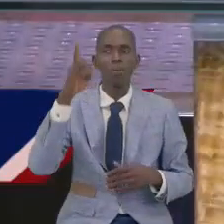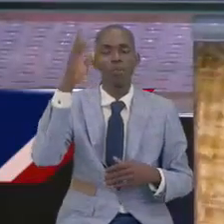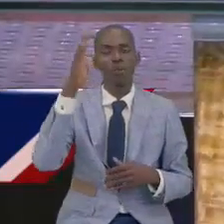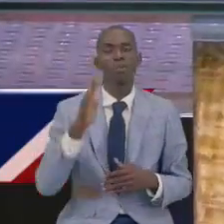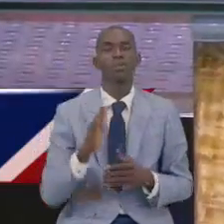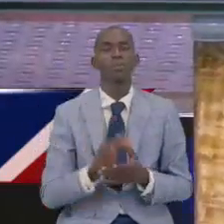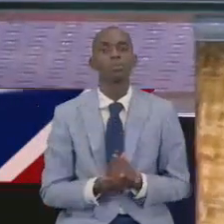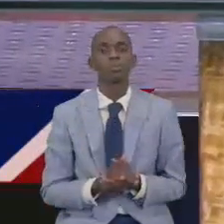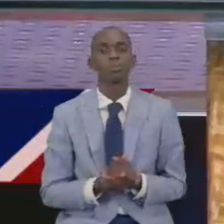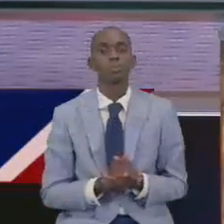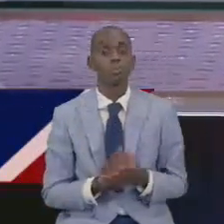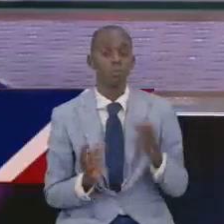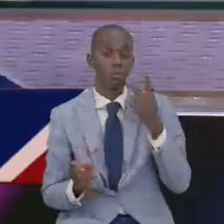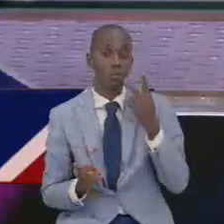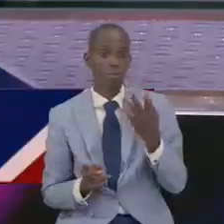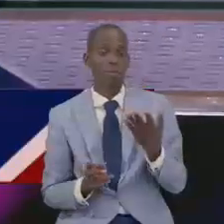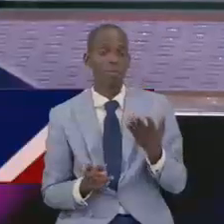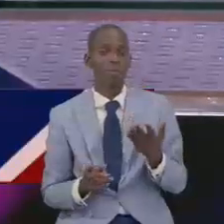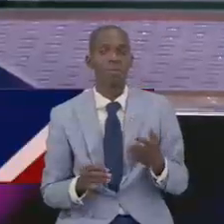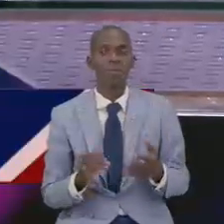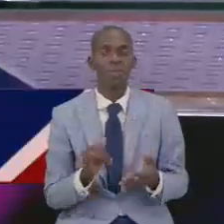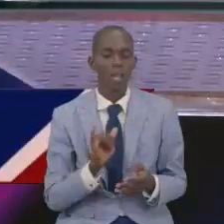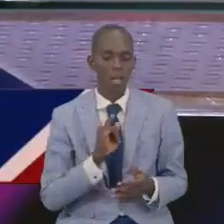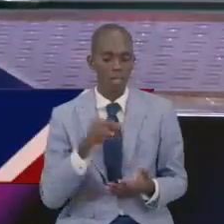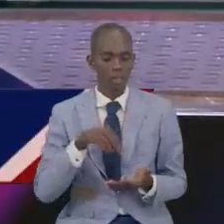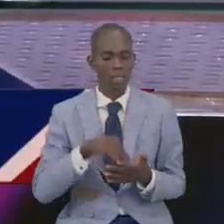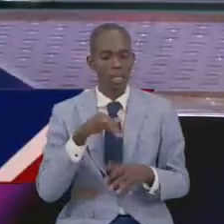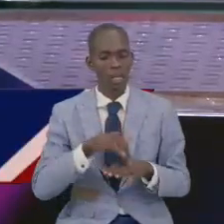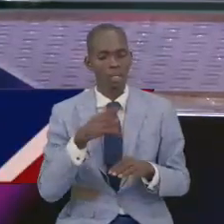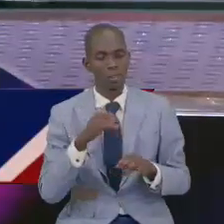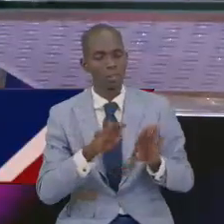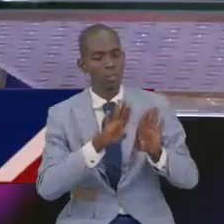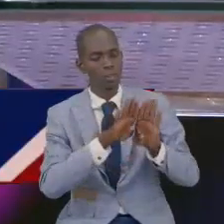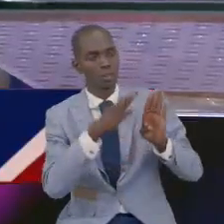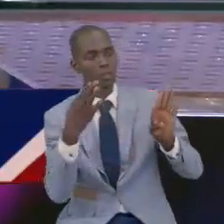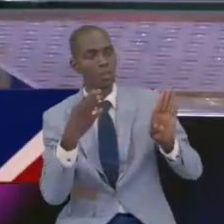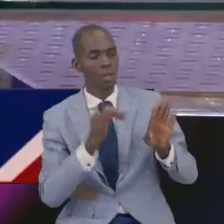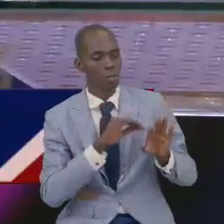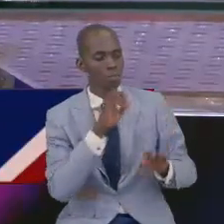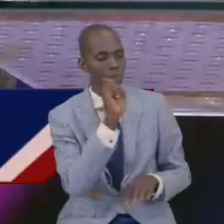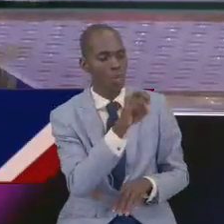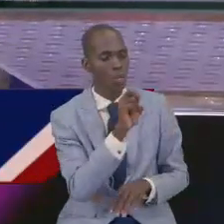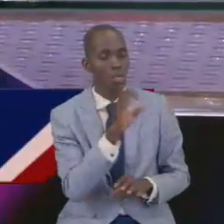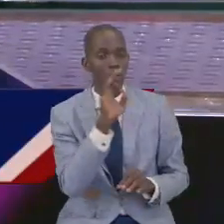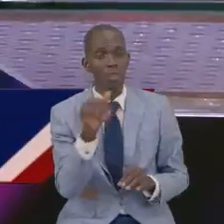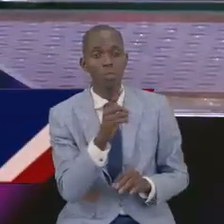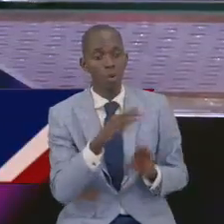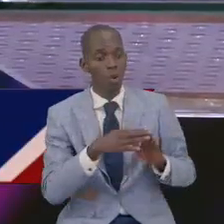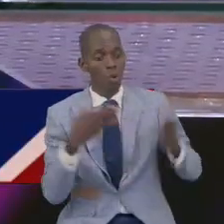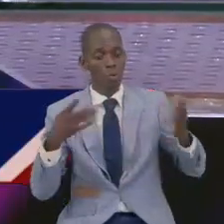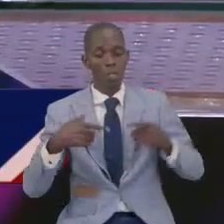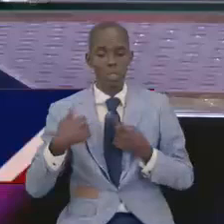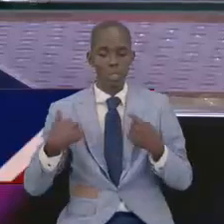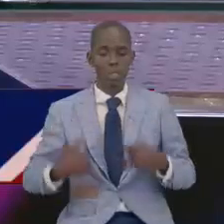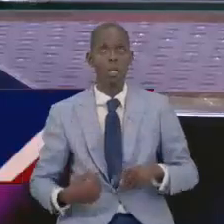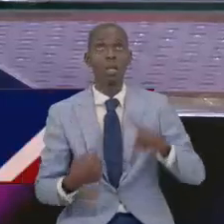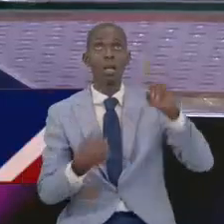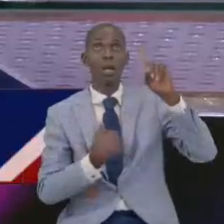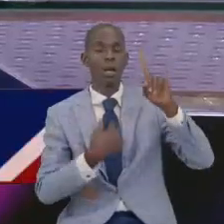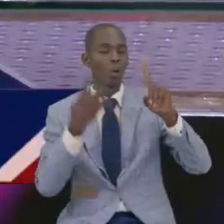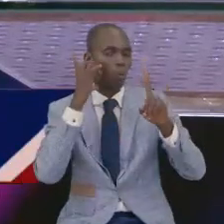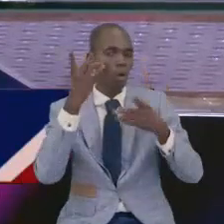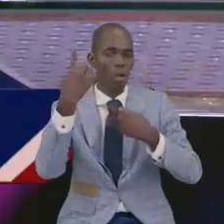of God. He says, I stand at the door and I knock. If anyone opens his heart, I will come